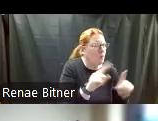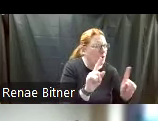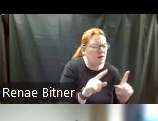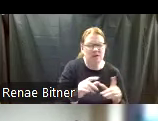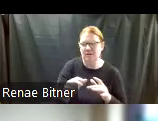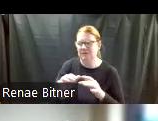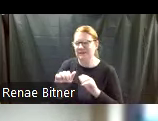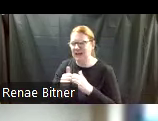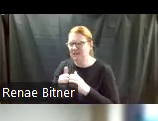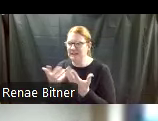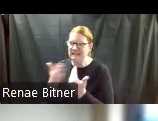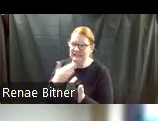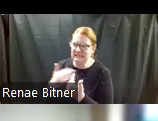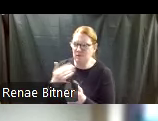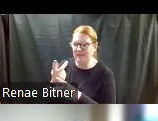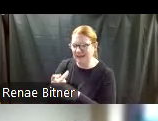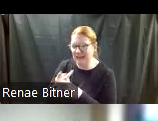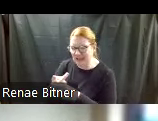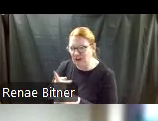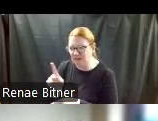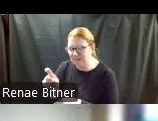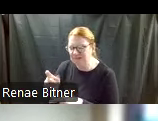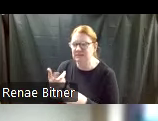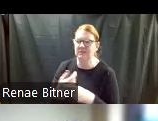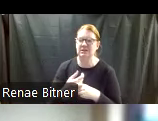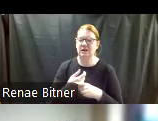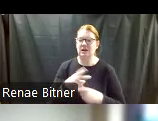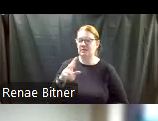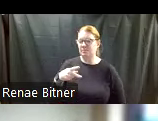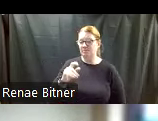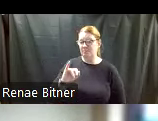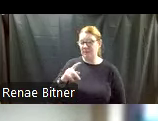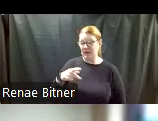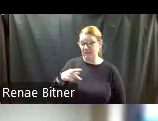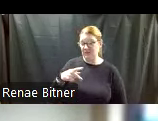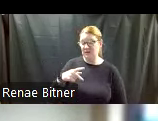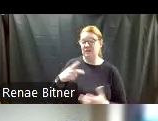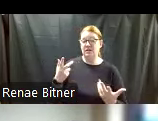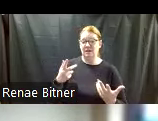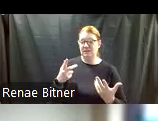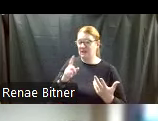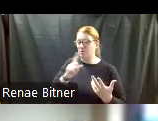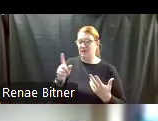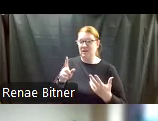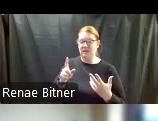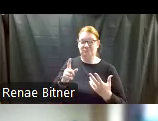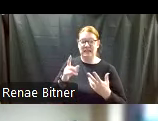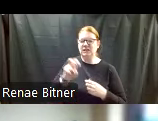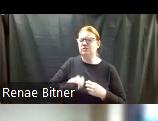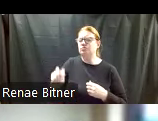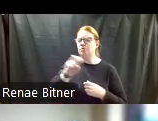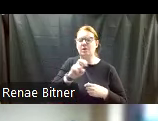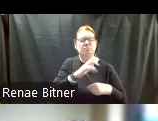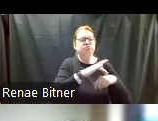daycare? Um, our parent-infant program went a bunch of different places with us just to kind of help